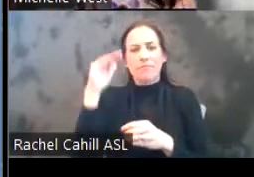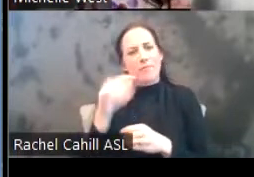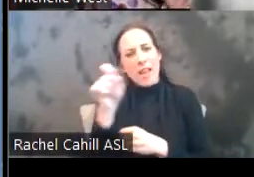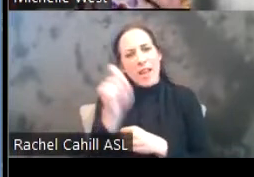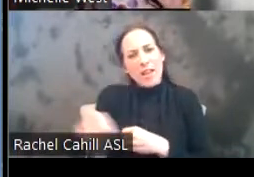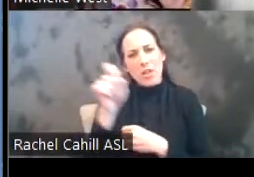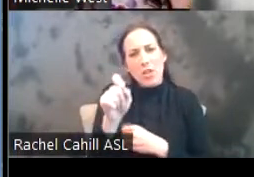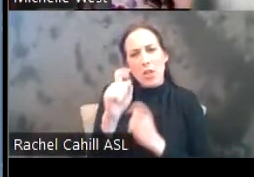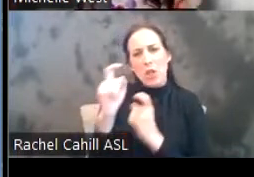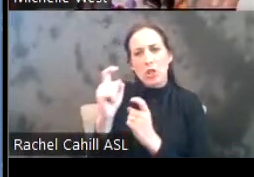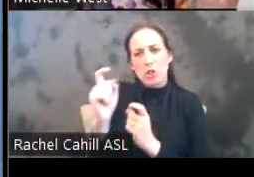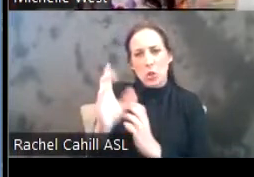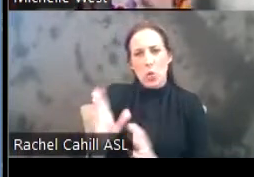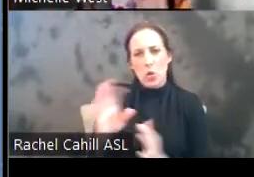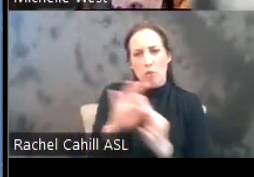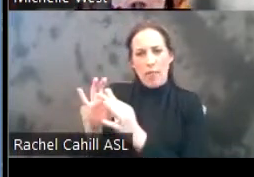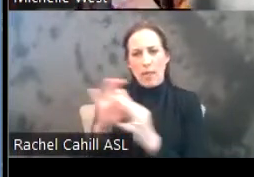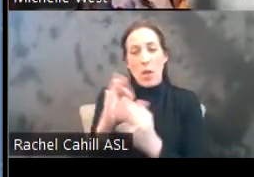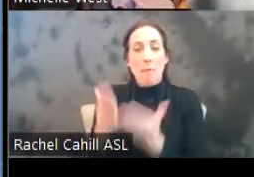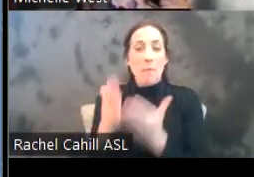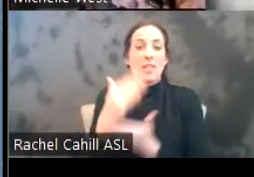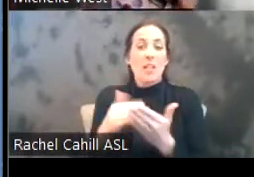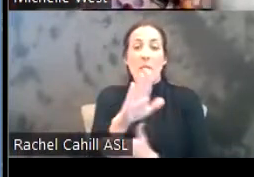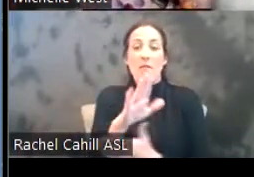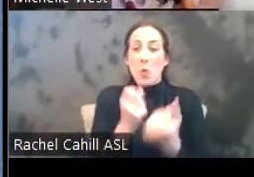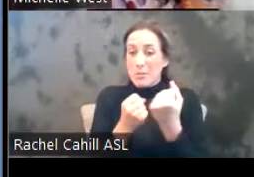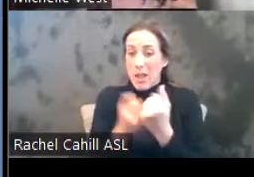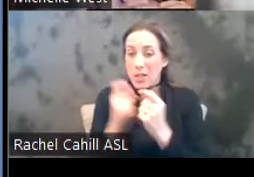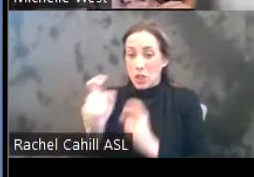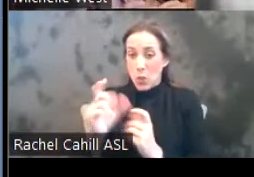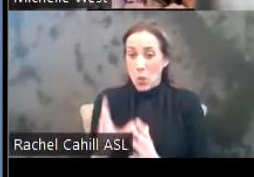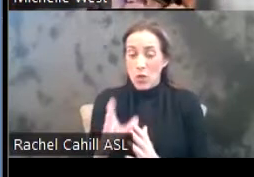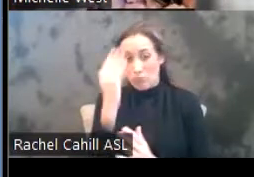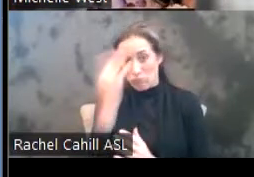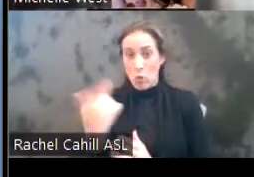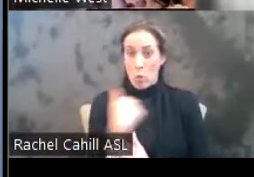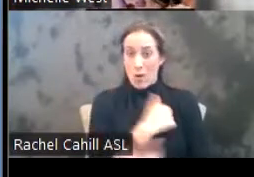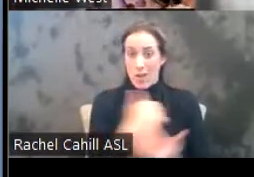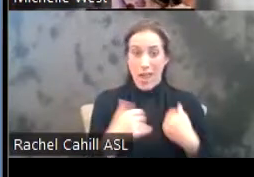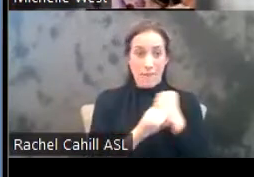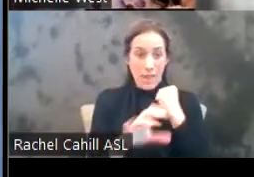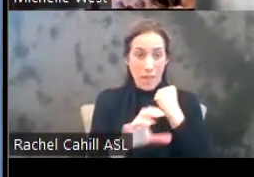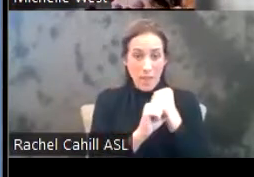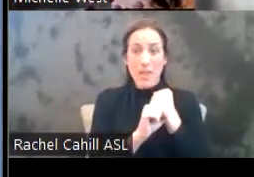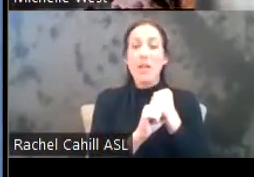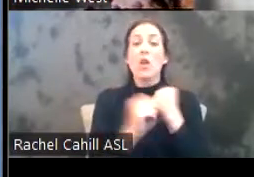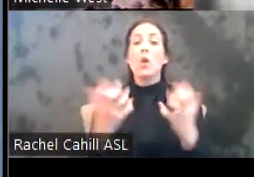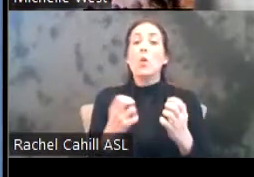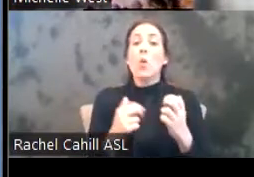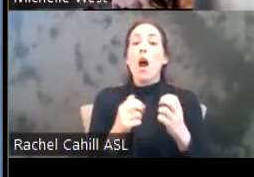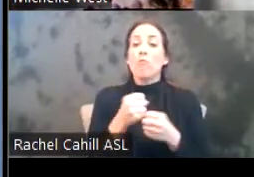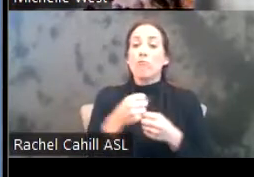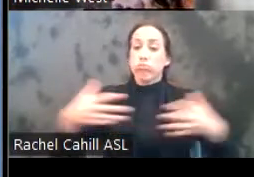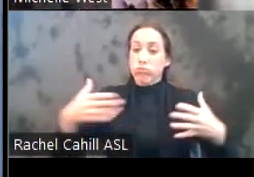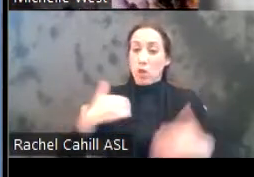relations, you could have some of your donors say, hey, we have this campaign. We want to build our Youth Transitions Program